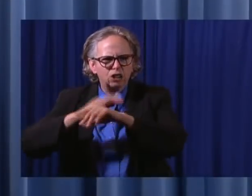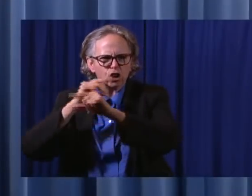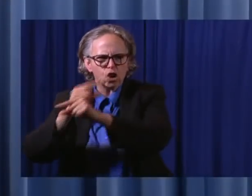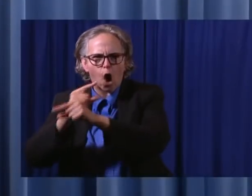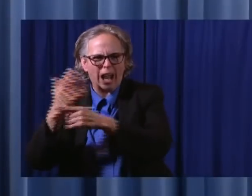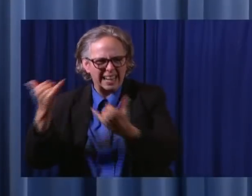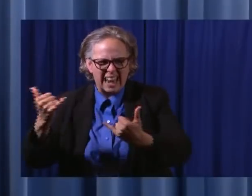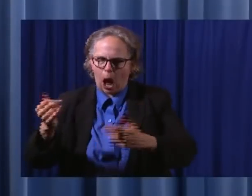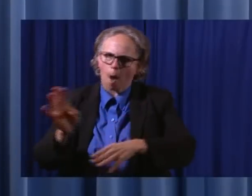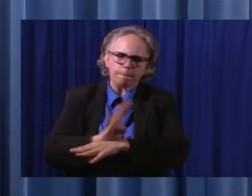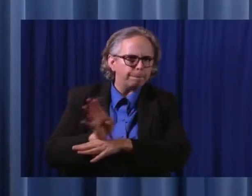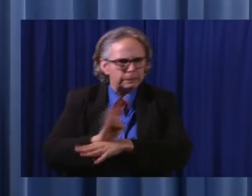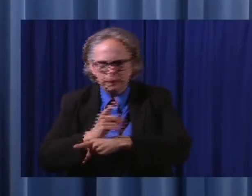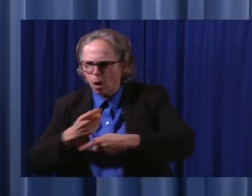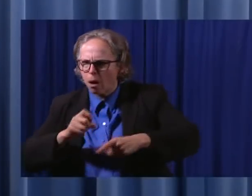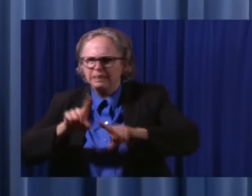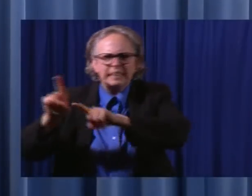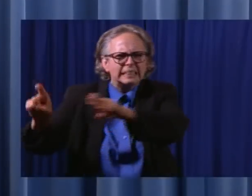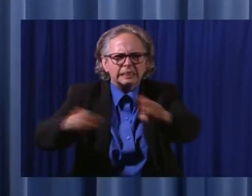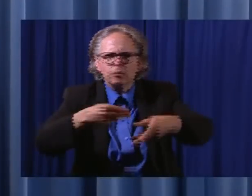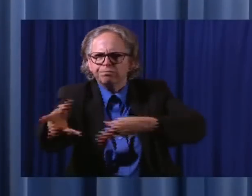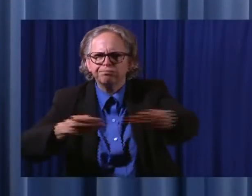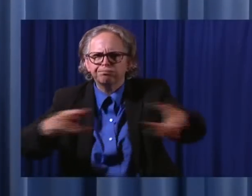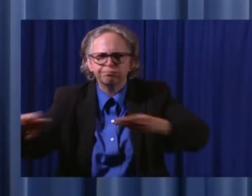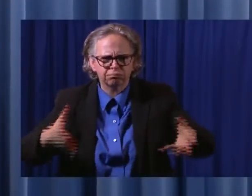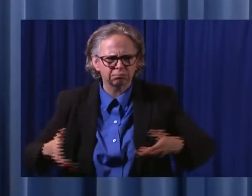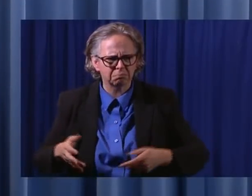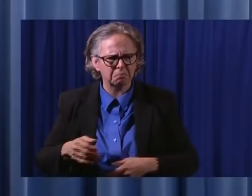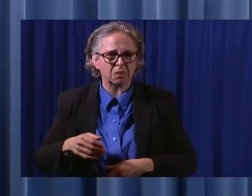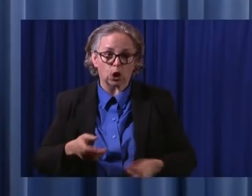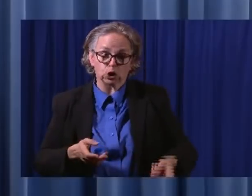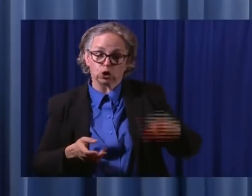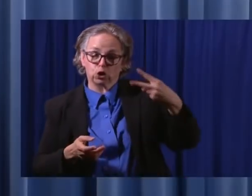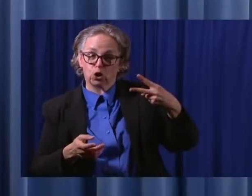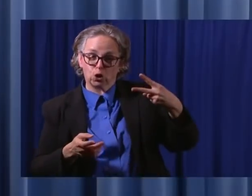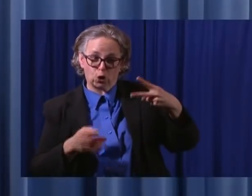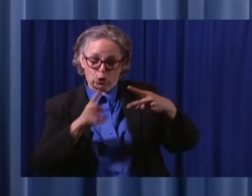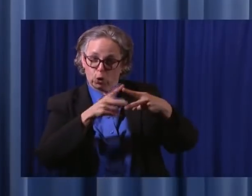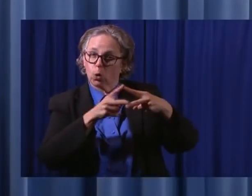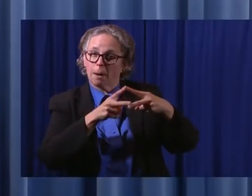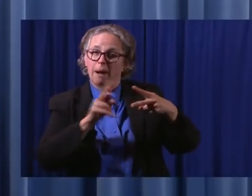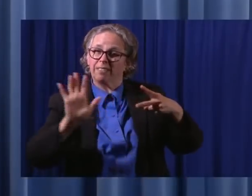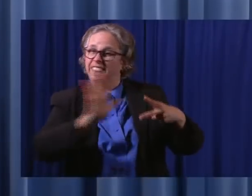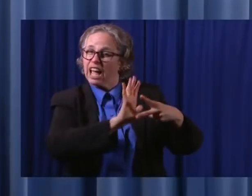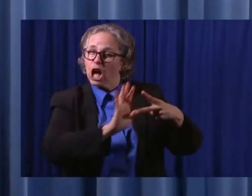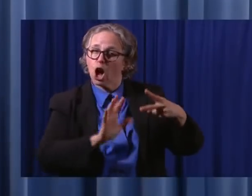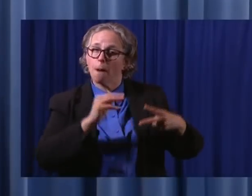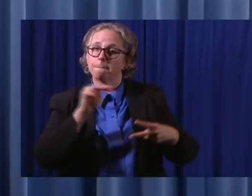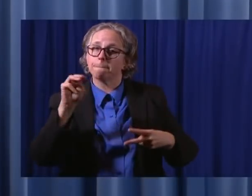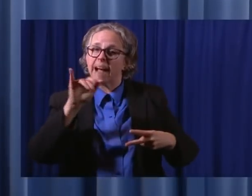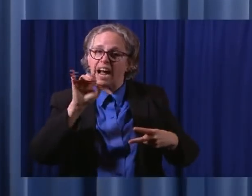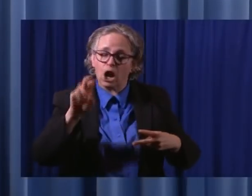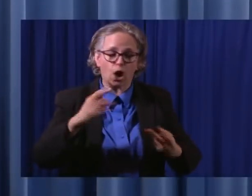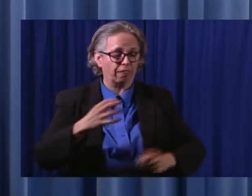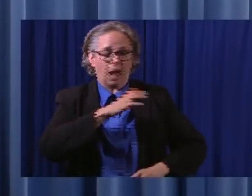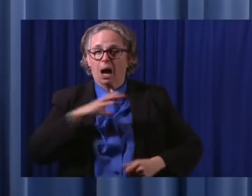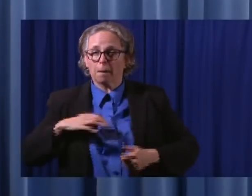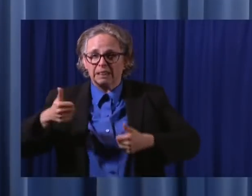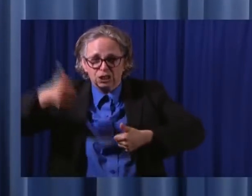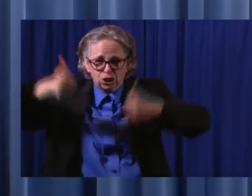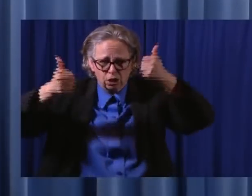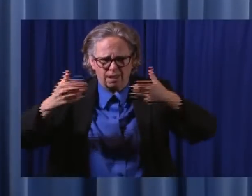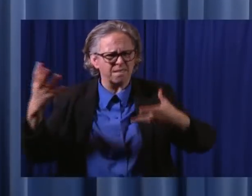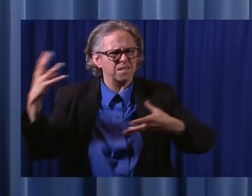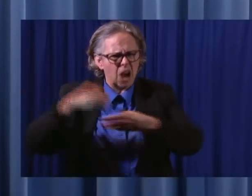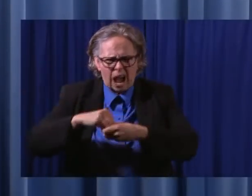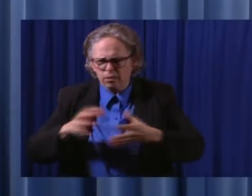Mayor Whaley, have both been involved, and the county commissioner has been involved in getting additional testing in those two communities. But I want to talk a